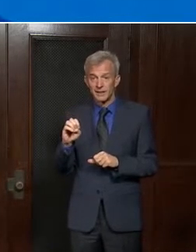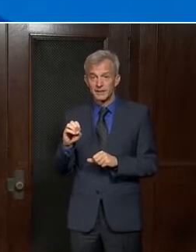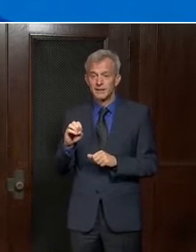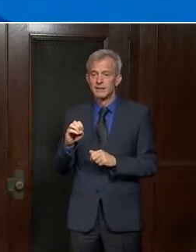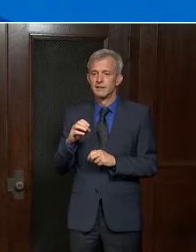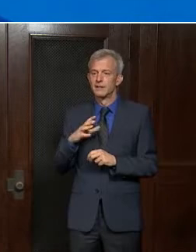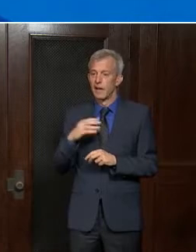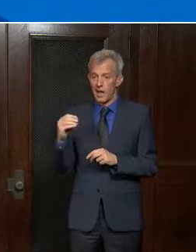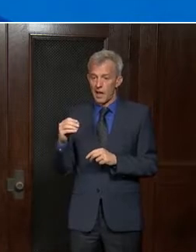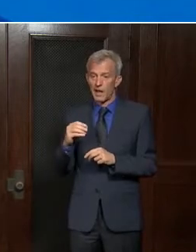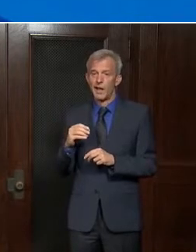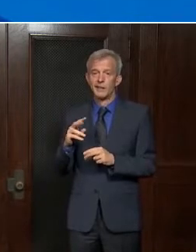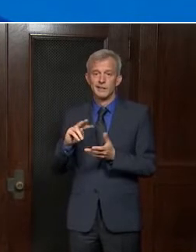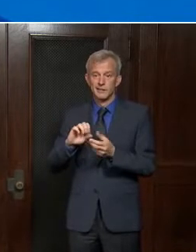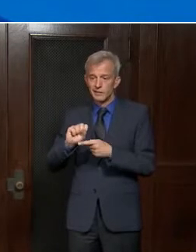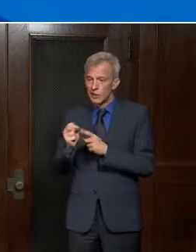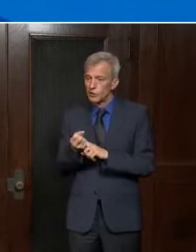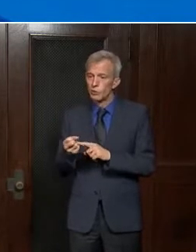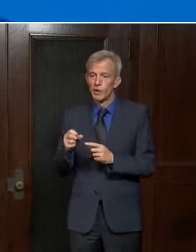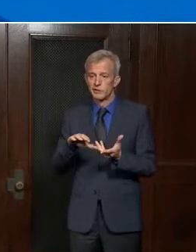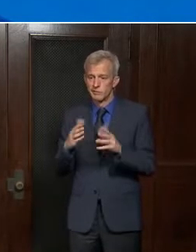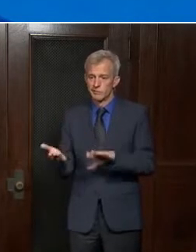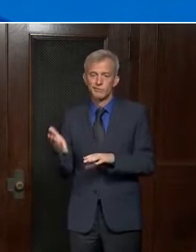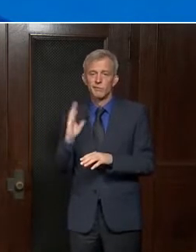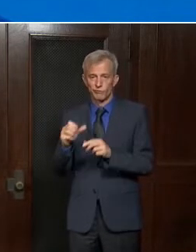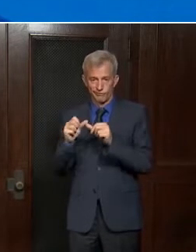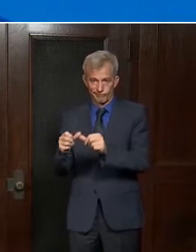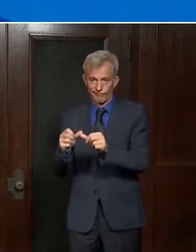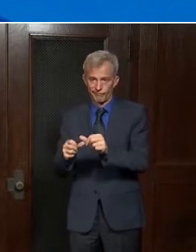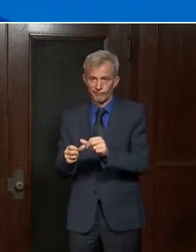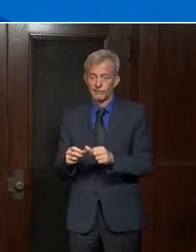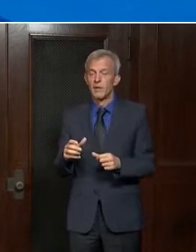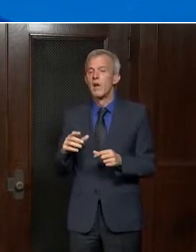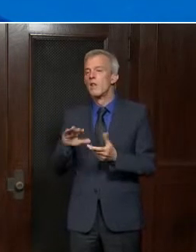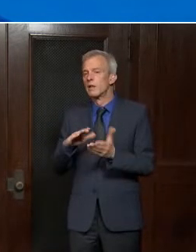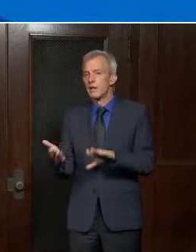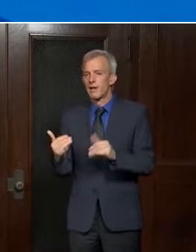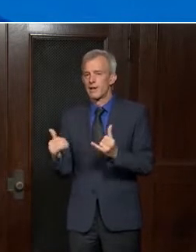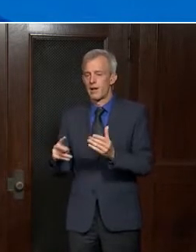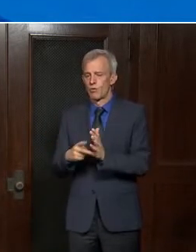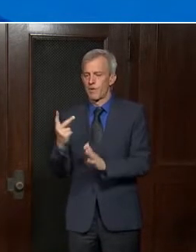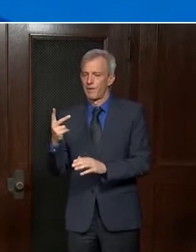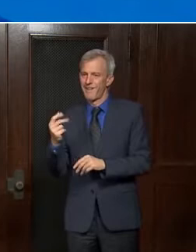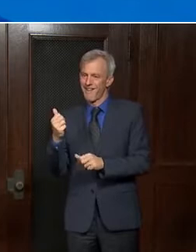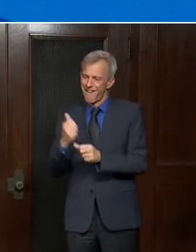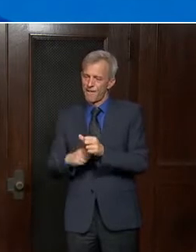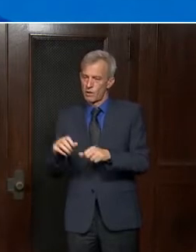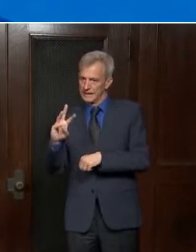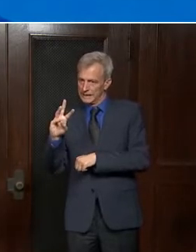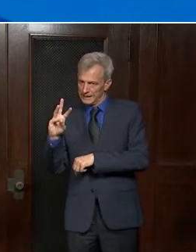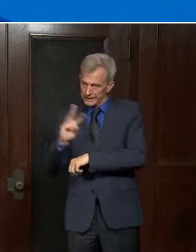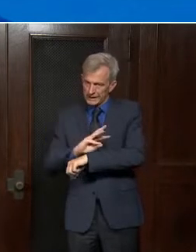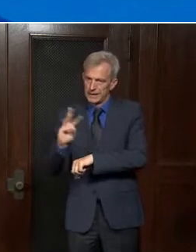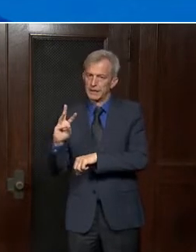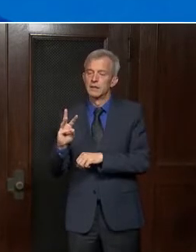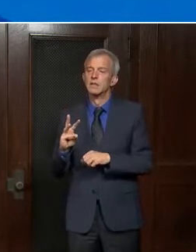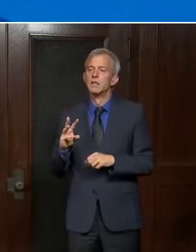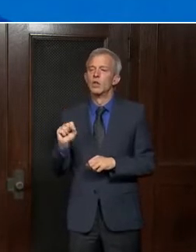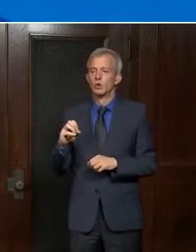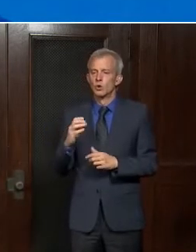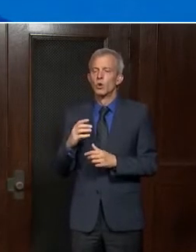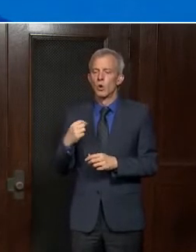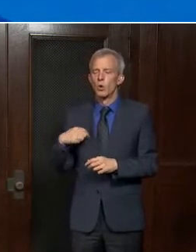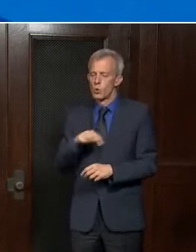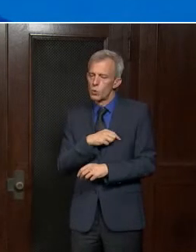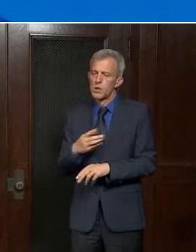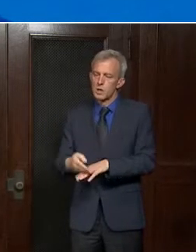us for the near future. Our deaths are now doubling every 6 days. So we're making some progress, but since my last briefing